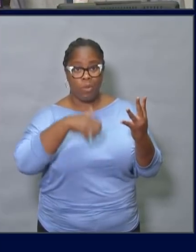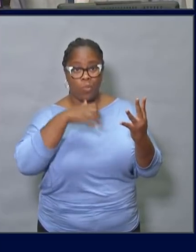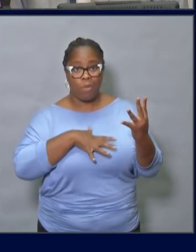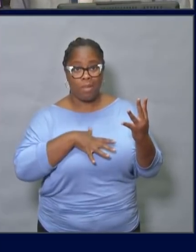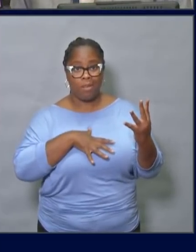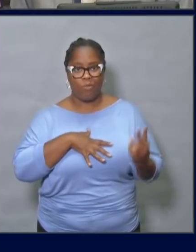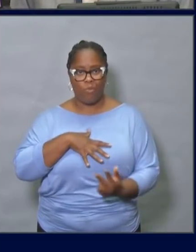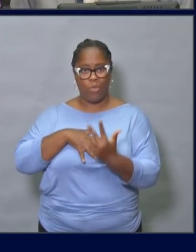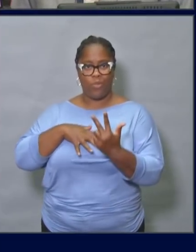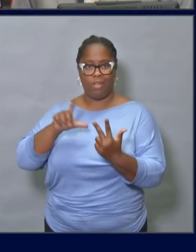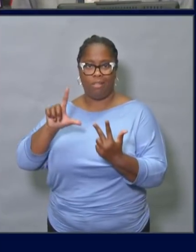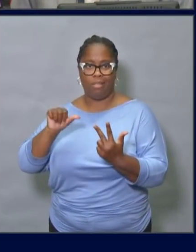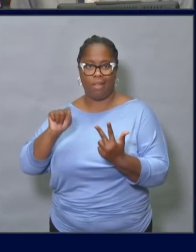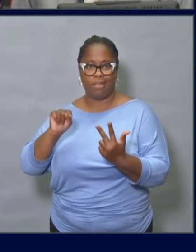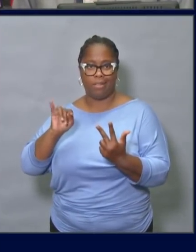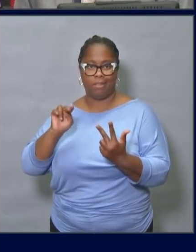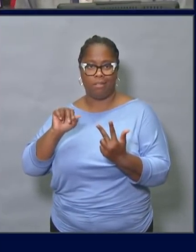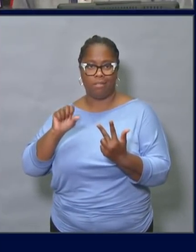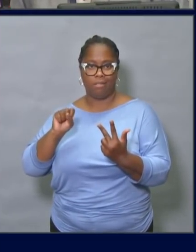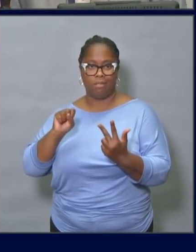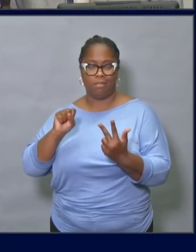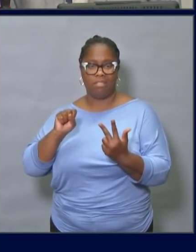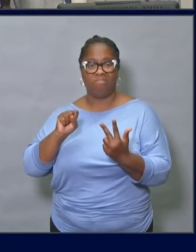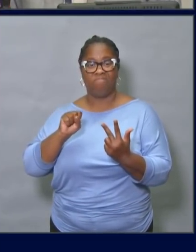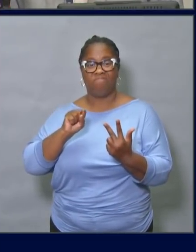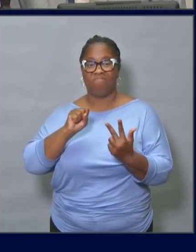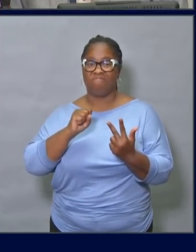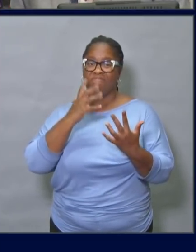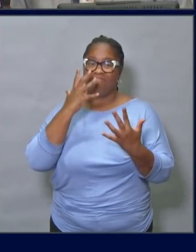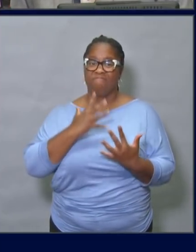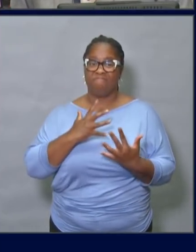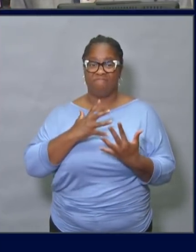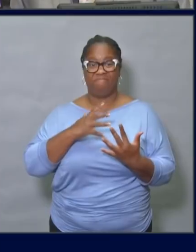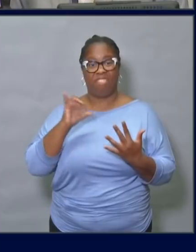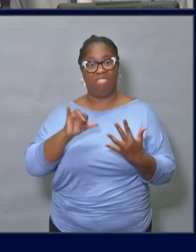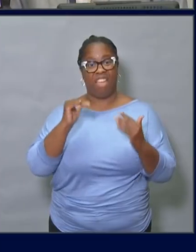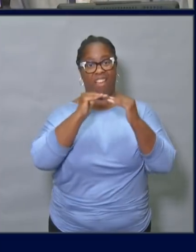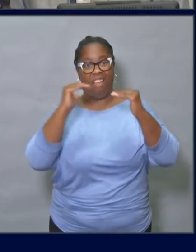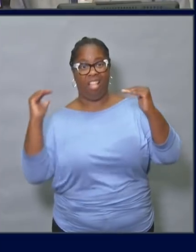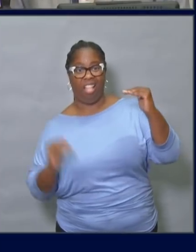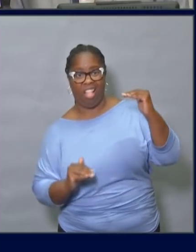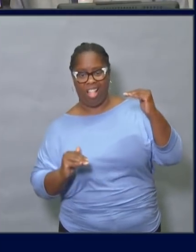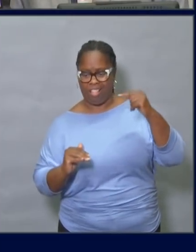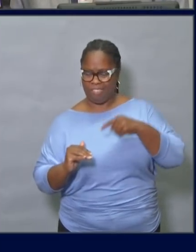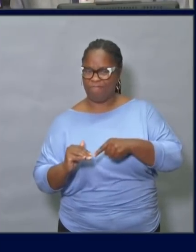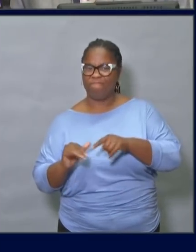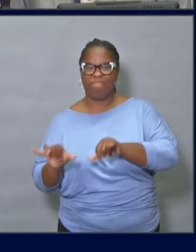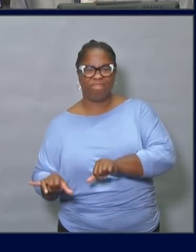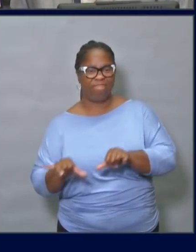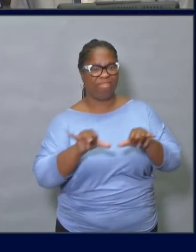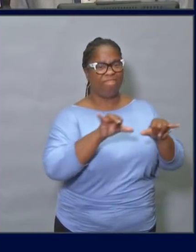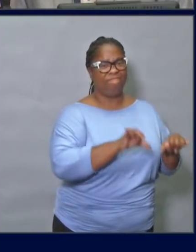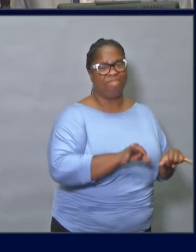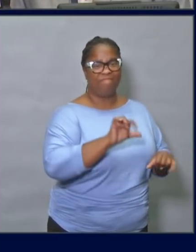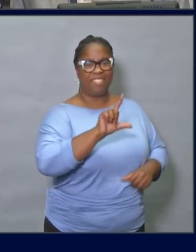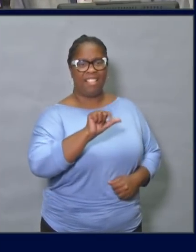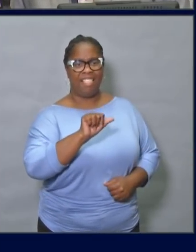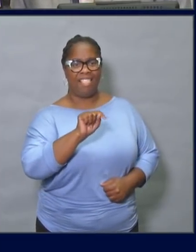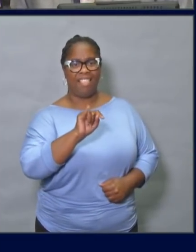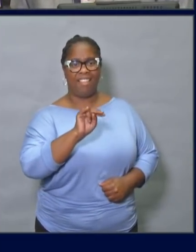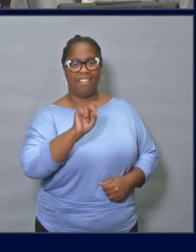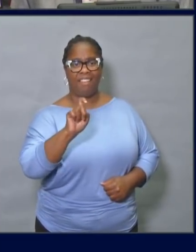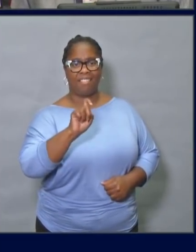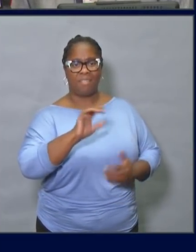women. Unfortunately, this inequity is a mirror image of the inequity that Latinx community has